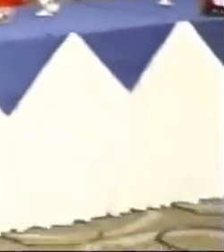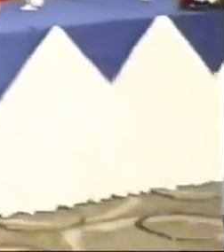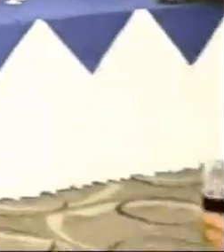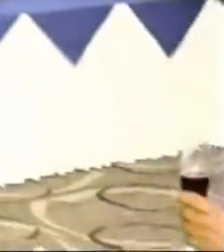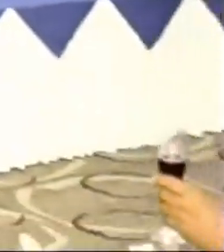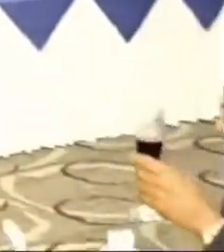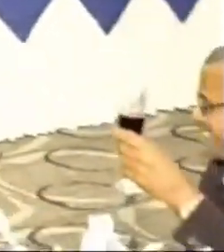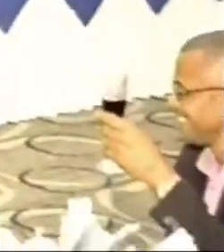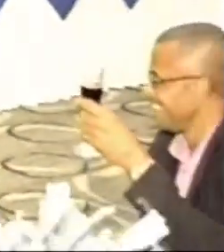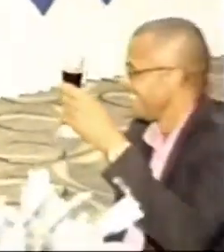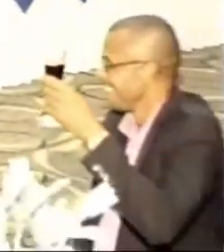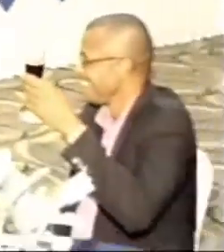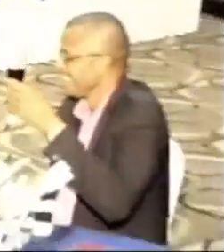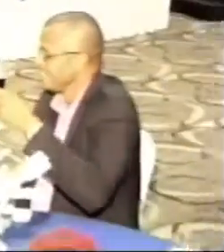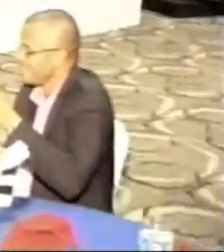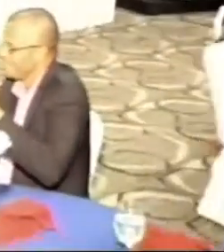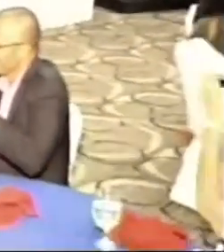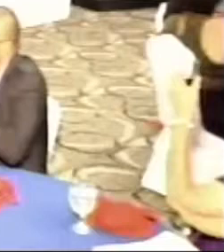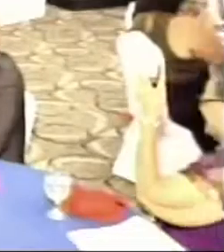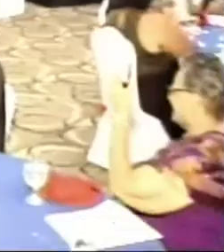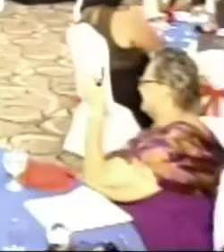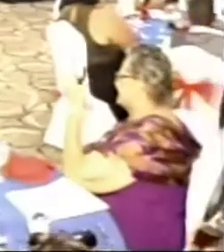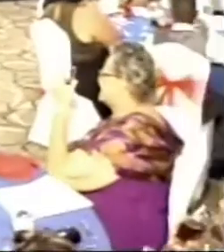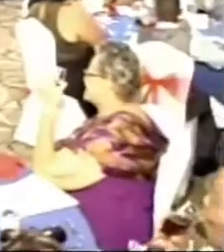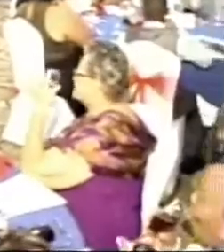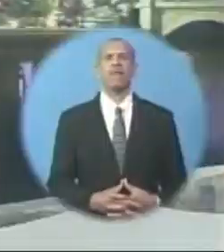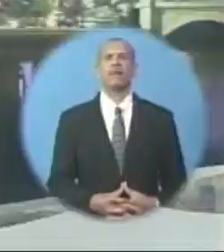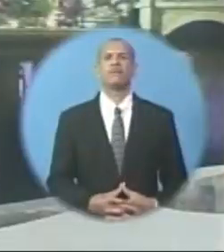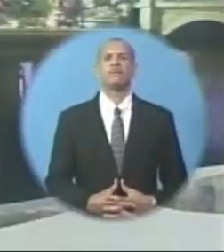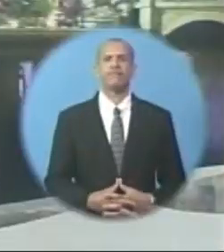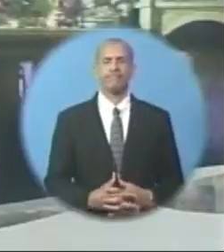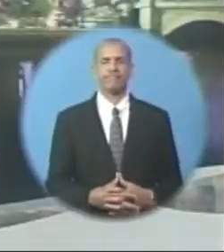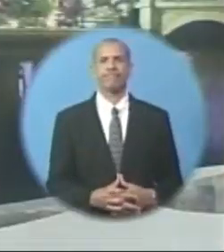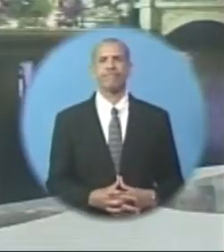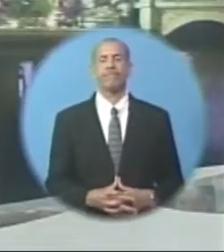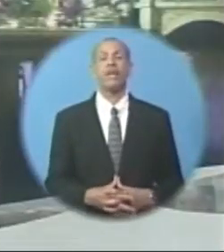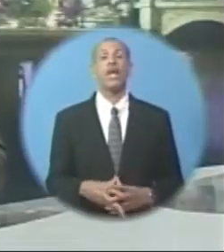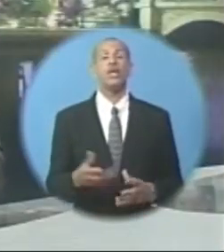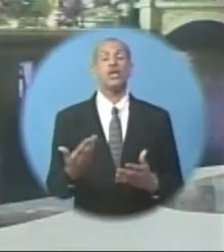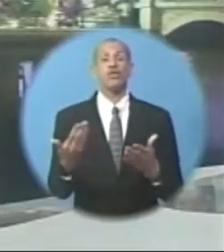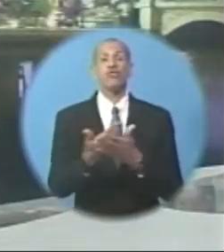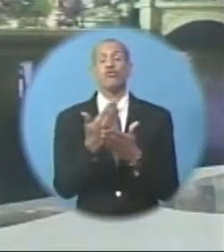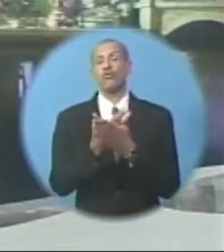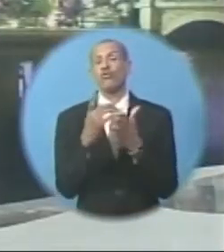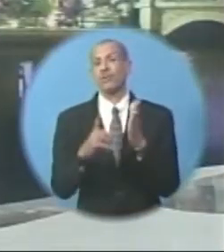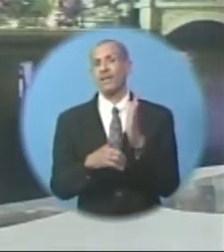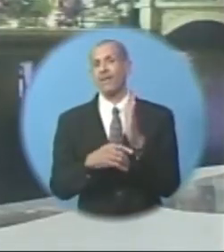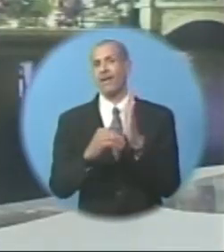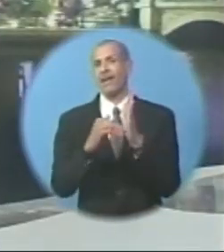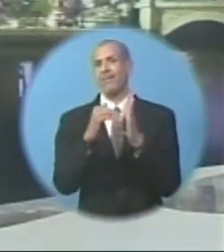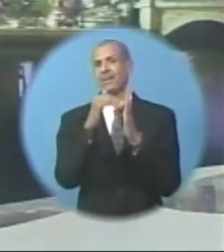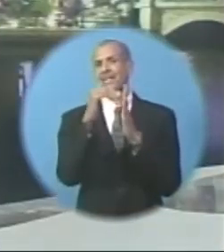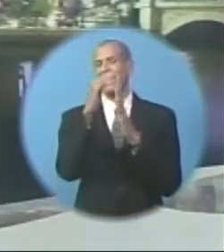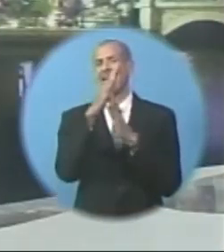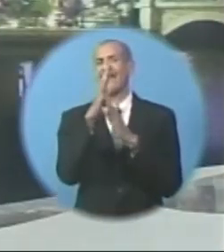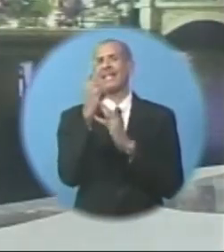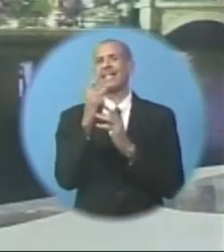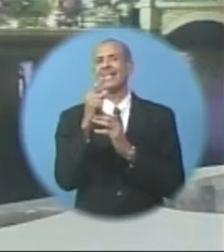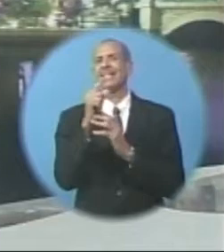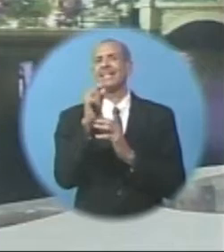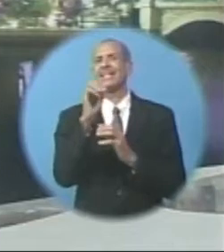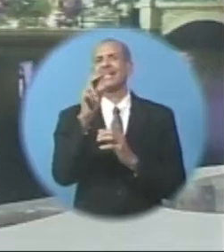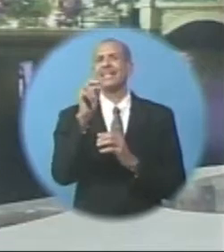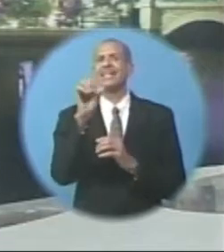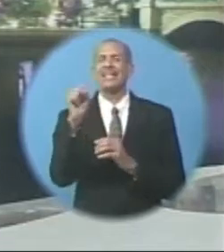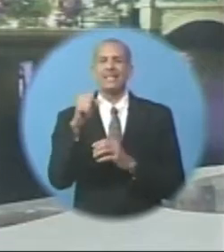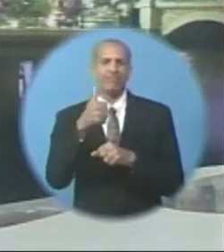Caribbean. Sharika Griffith, CBC News. There are new developments in the case of the teens charged with